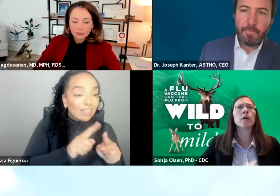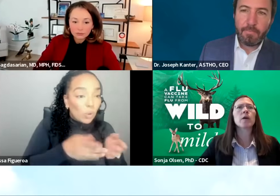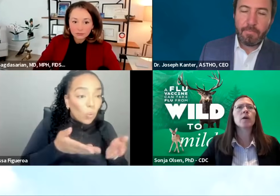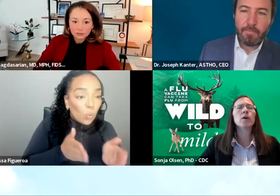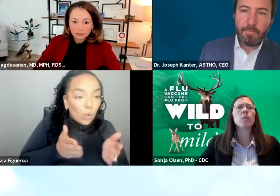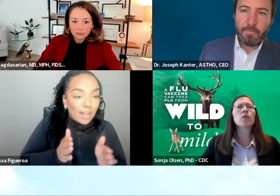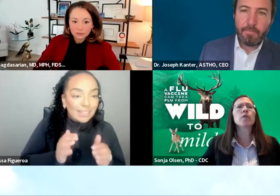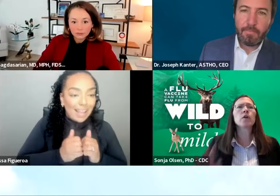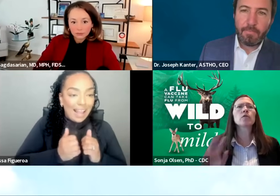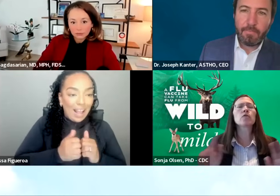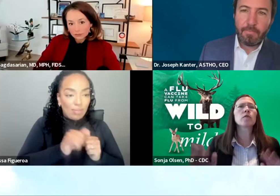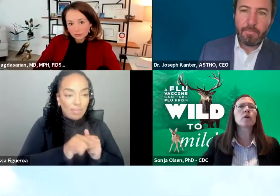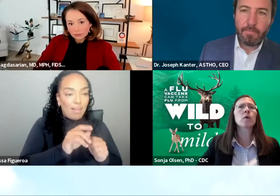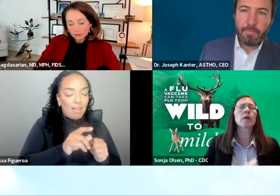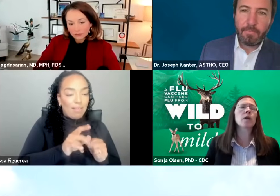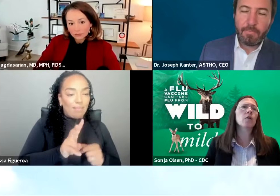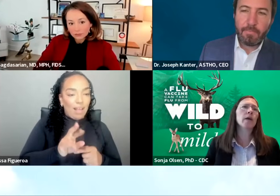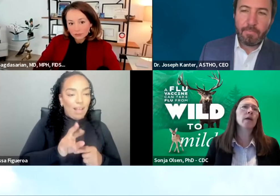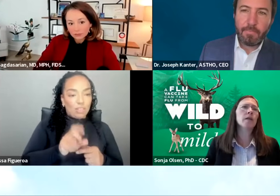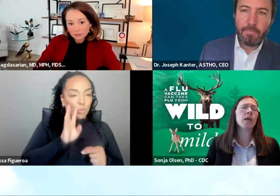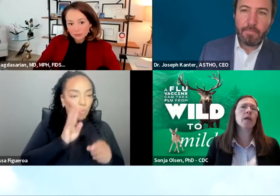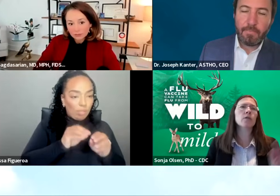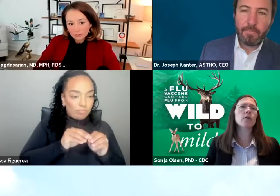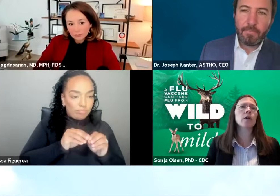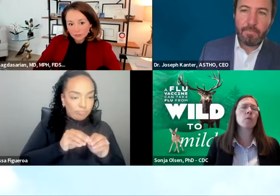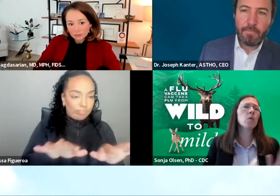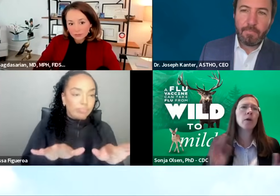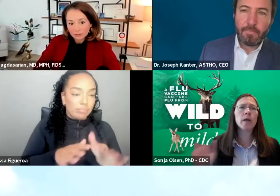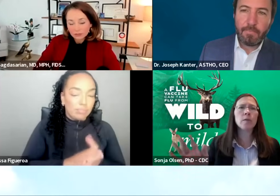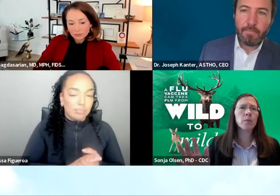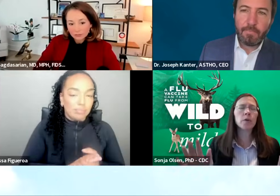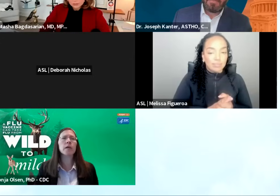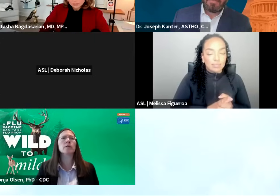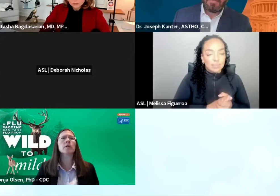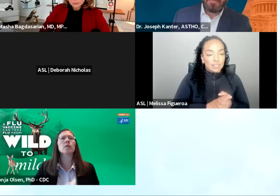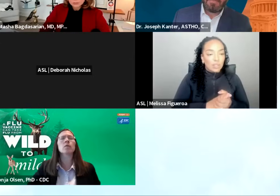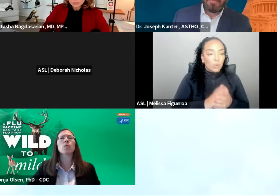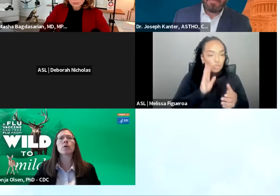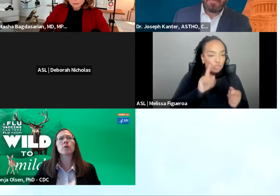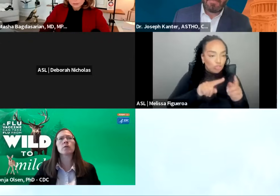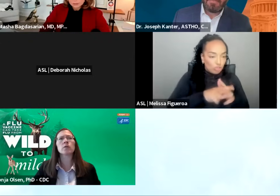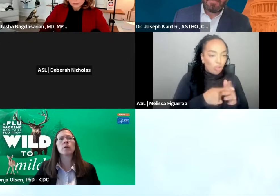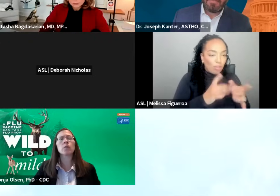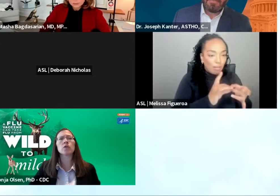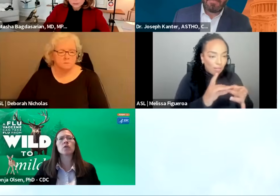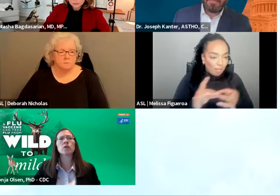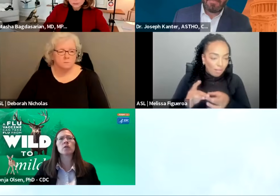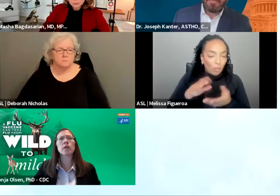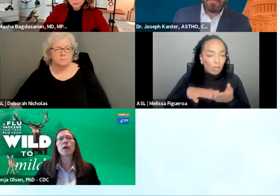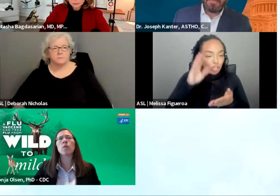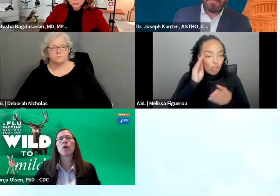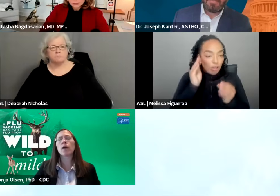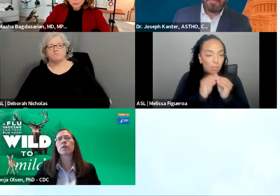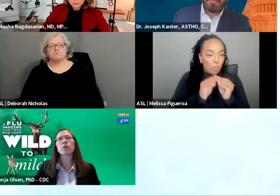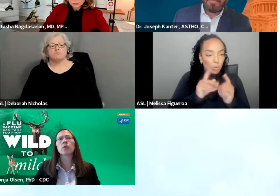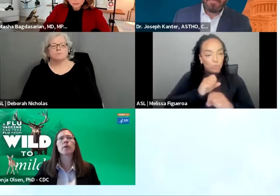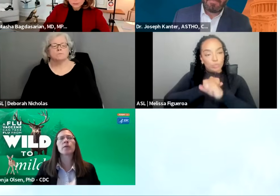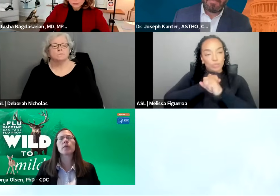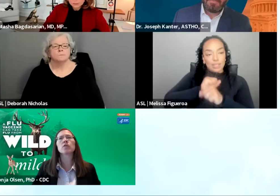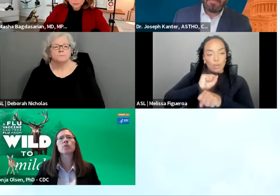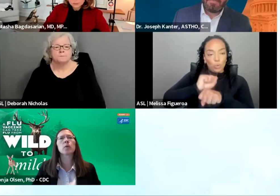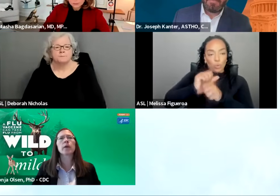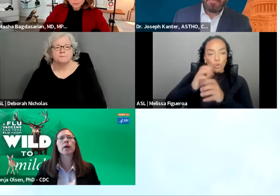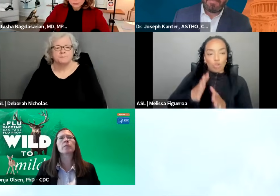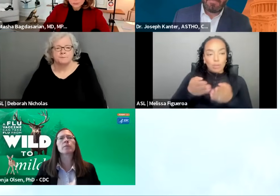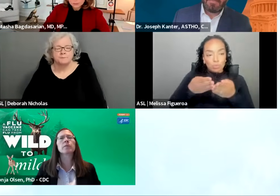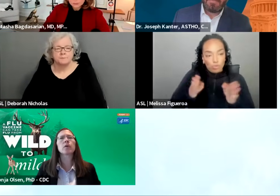So I think both of those sort of go hand in hand, learning more and protecting workers, which is now a broader group, I